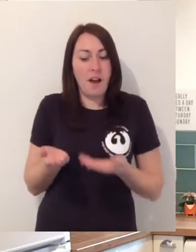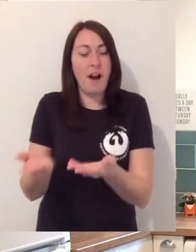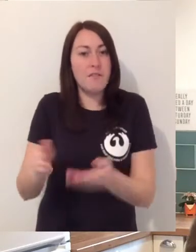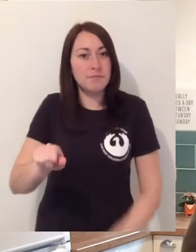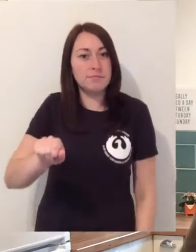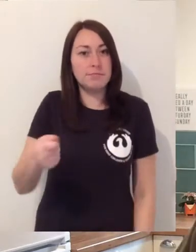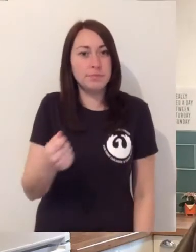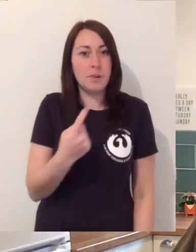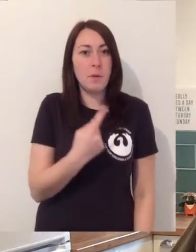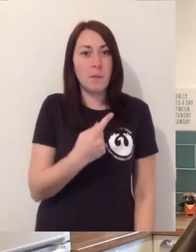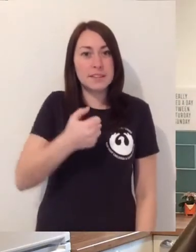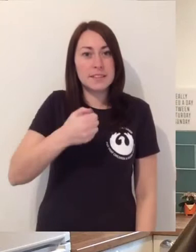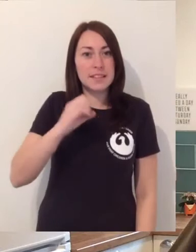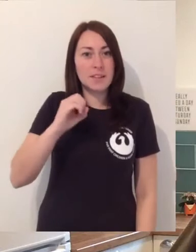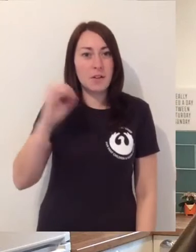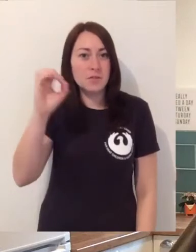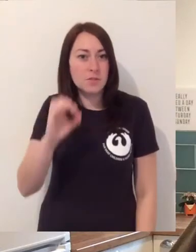degrees.